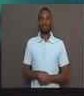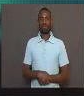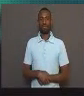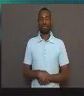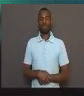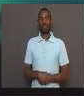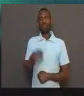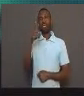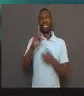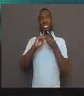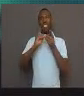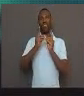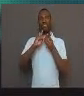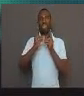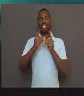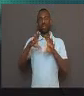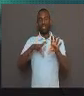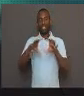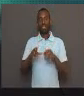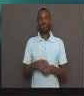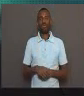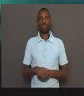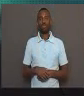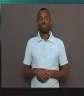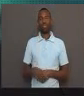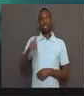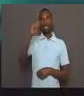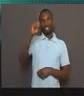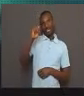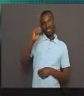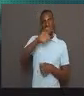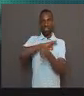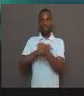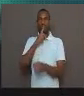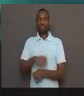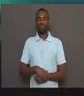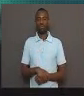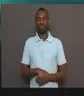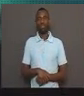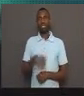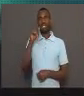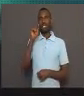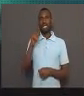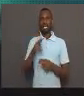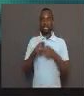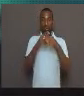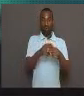This is defined to be the tensile force, called F,